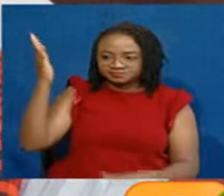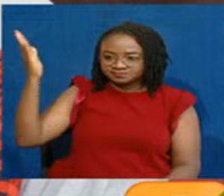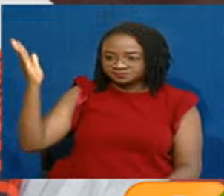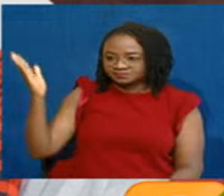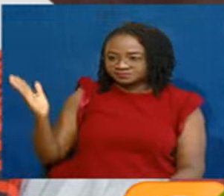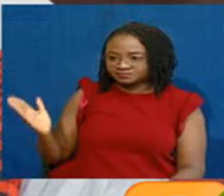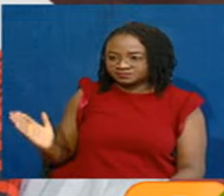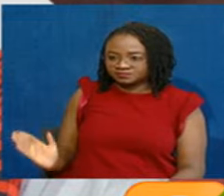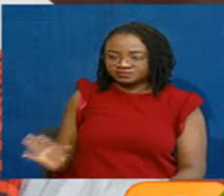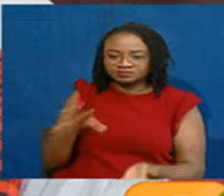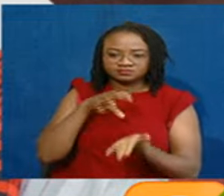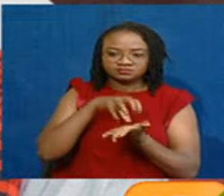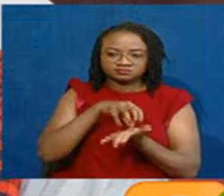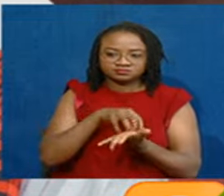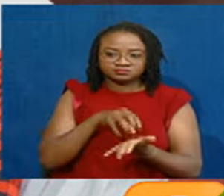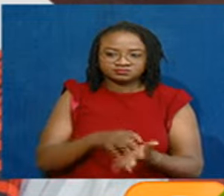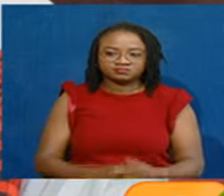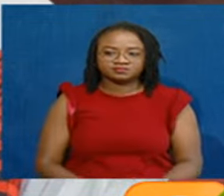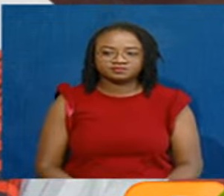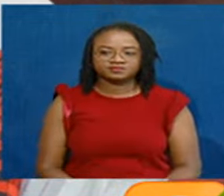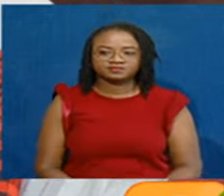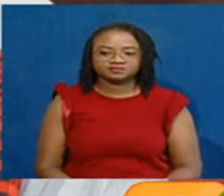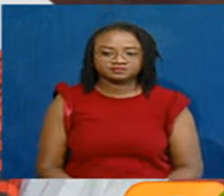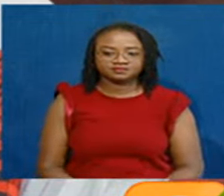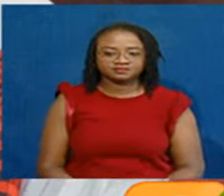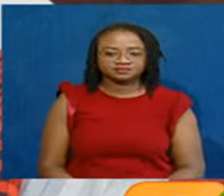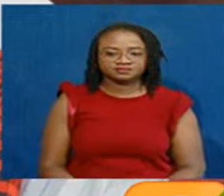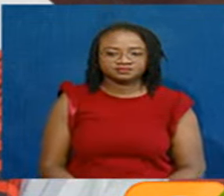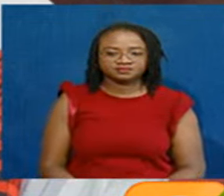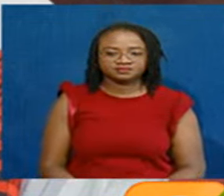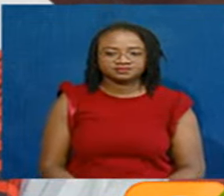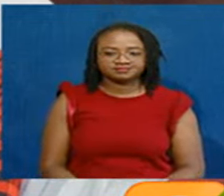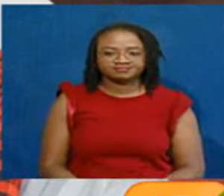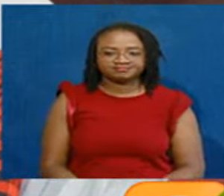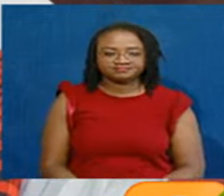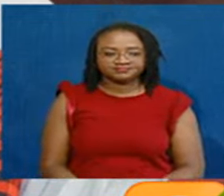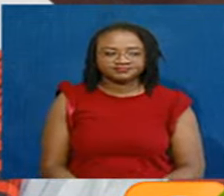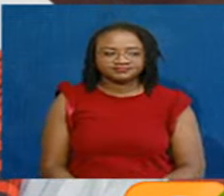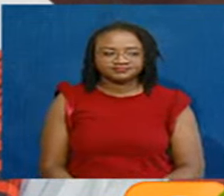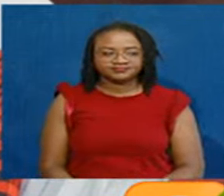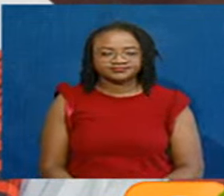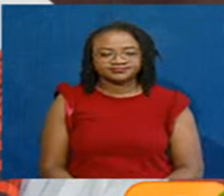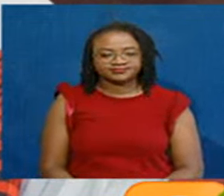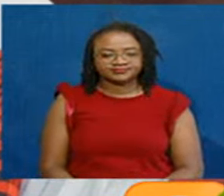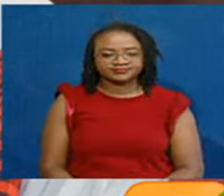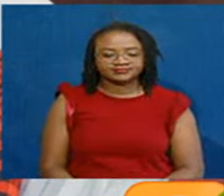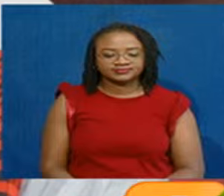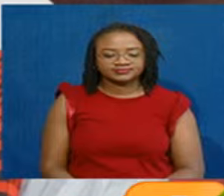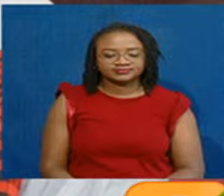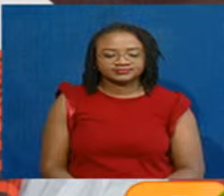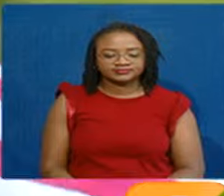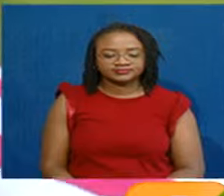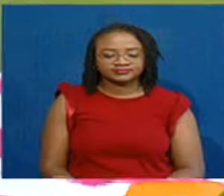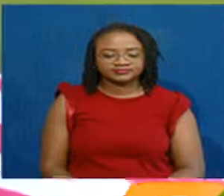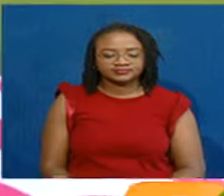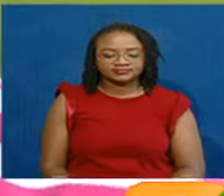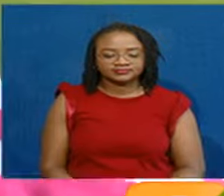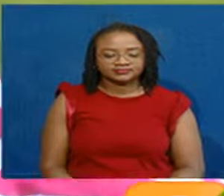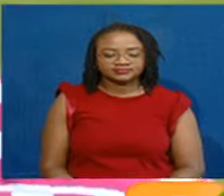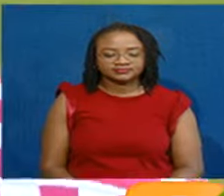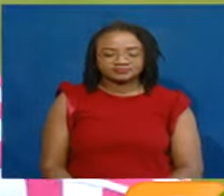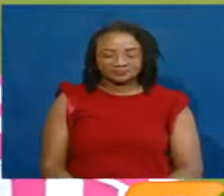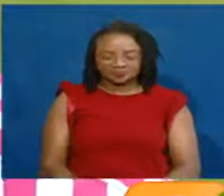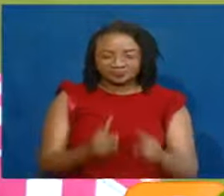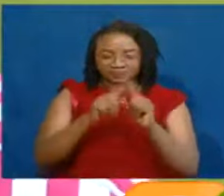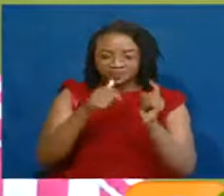directors, undersecretaries, among other cadres of employees in the office of the now impeached deputy president. The memo from